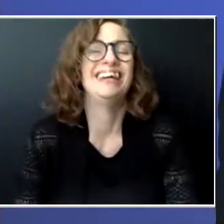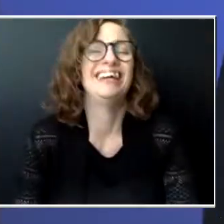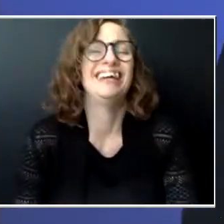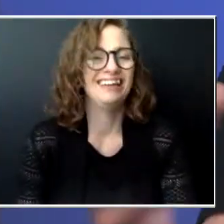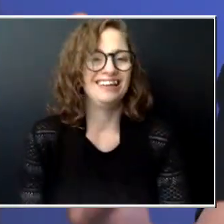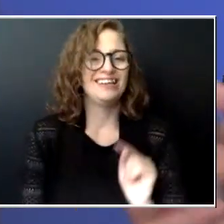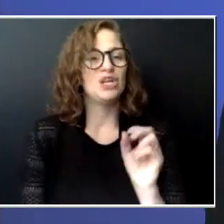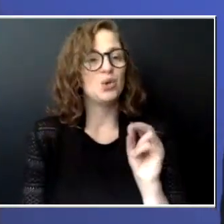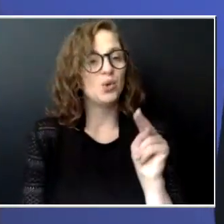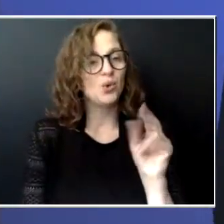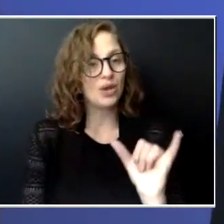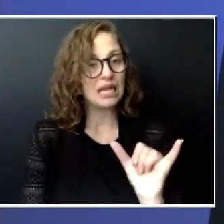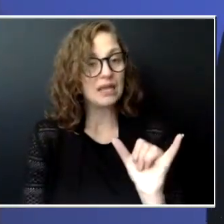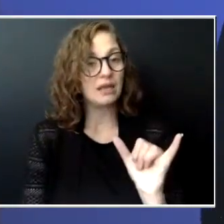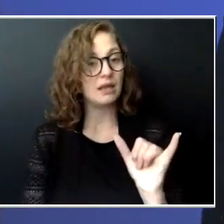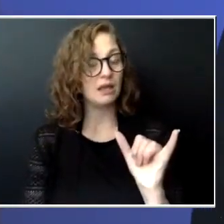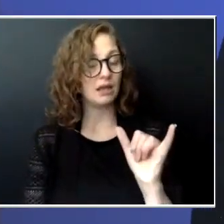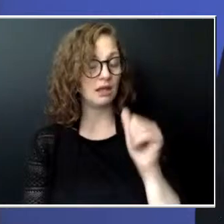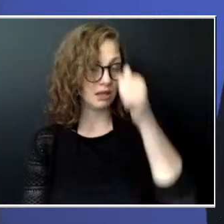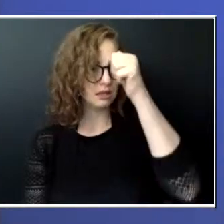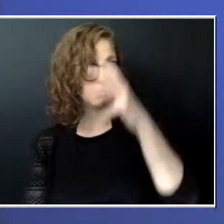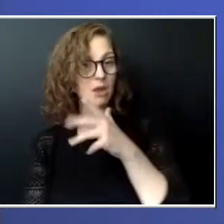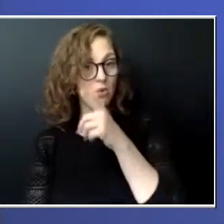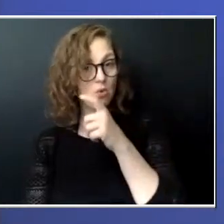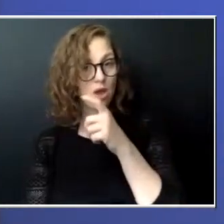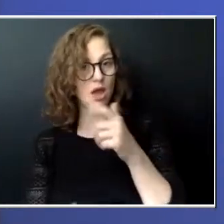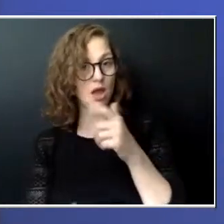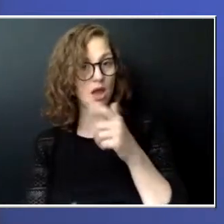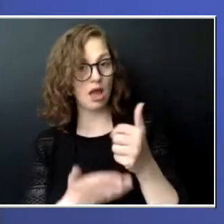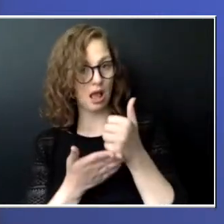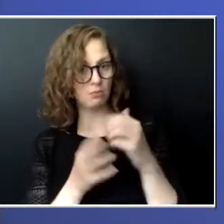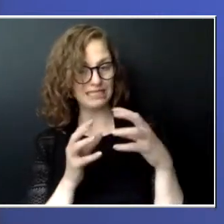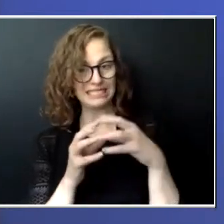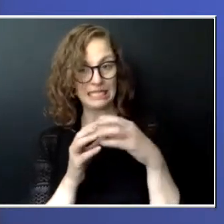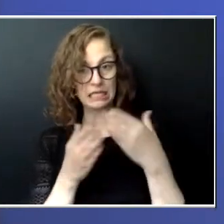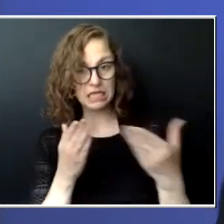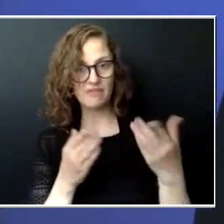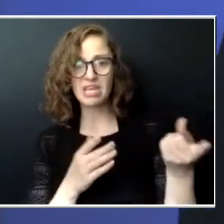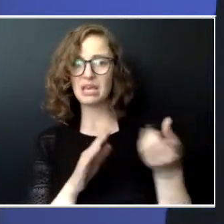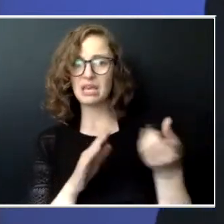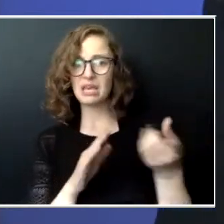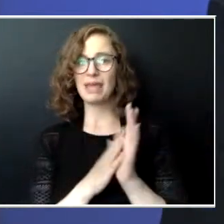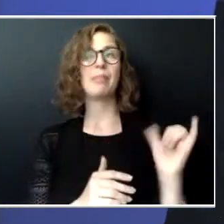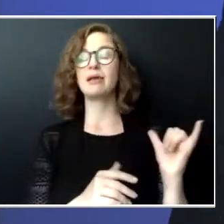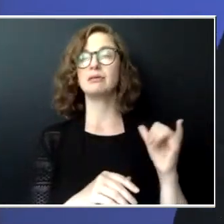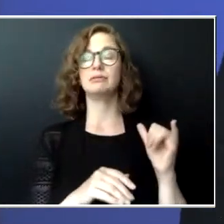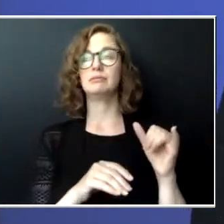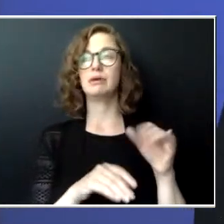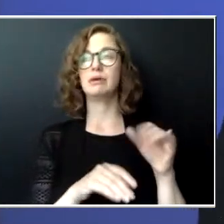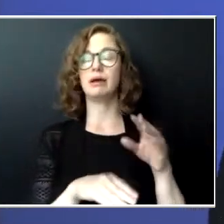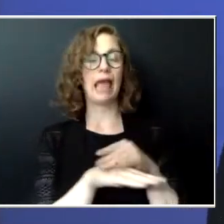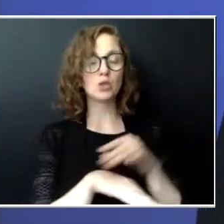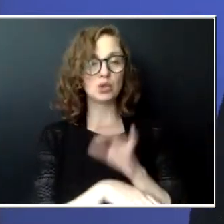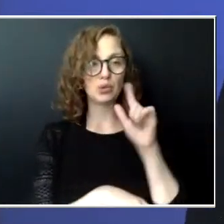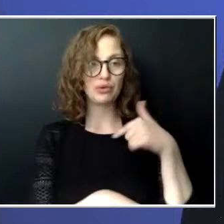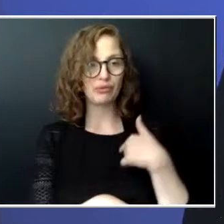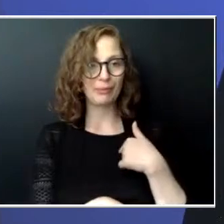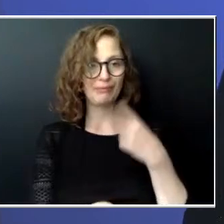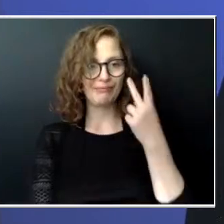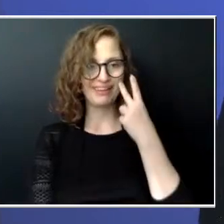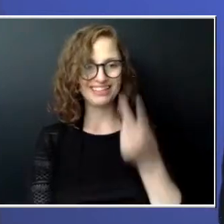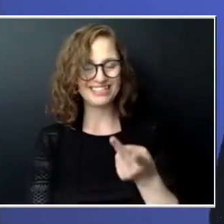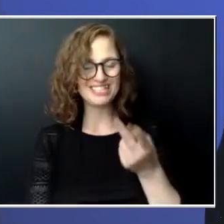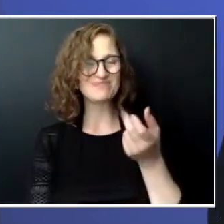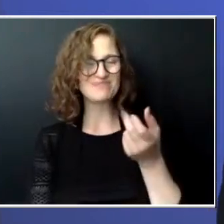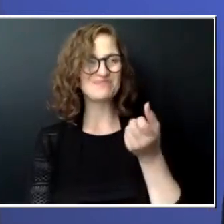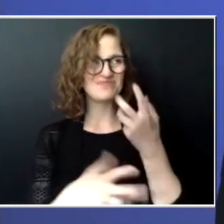my cell stuff, he became like a counselor to me. I got Yeah. to see him so many times, 3 or 4 times, and then he was involved with